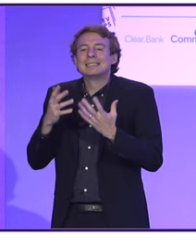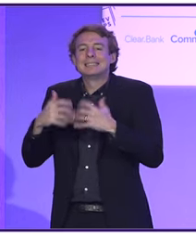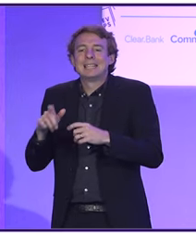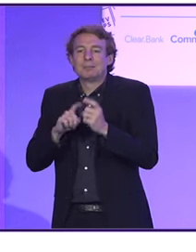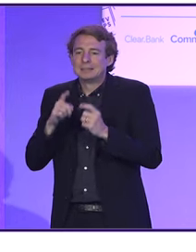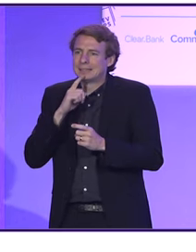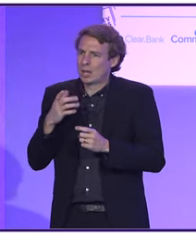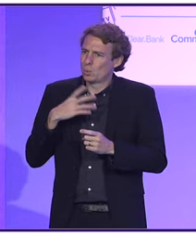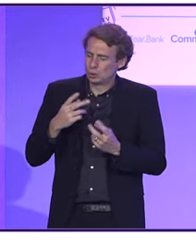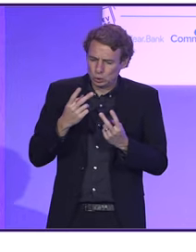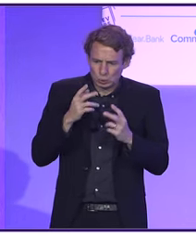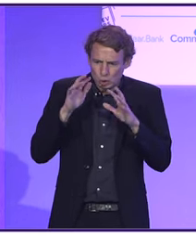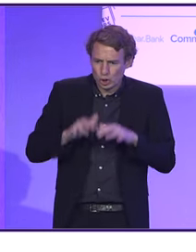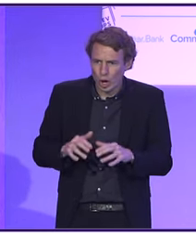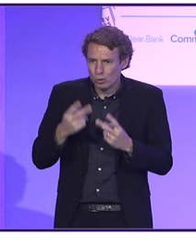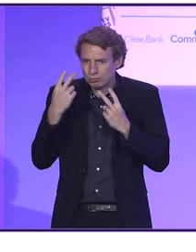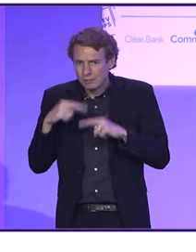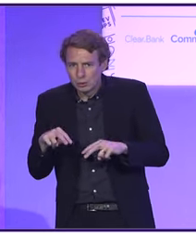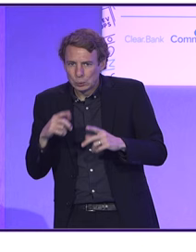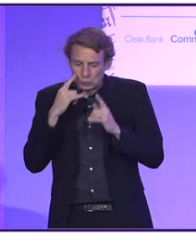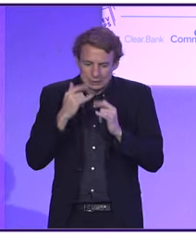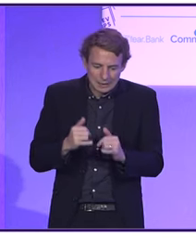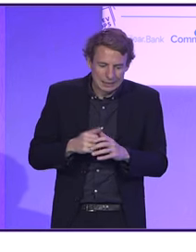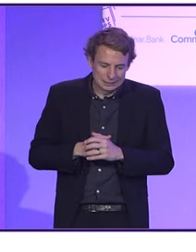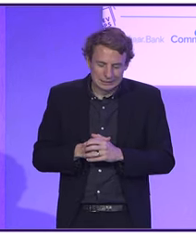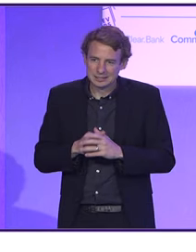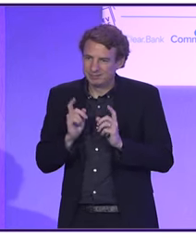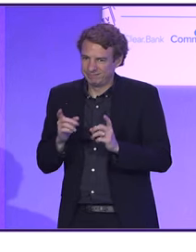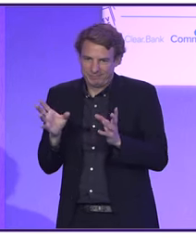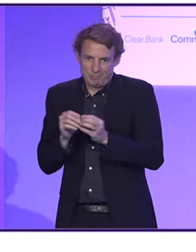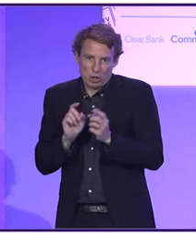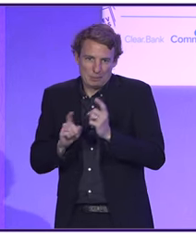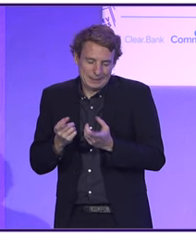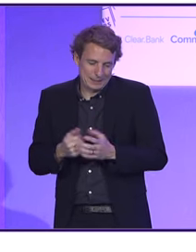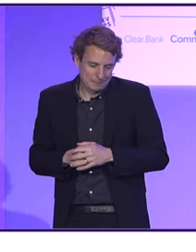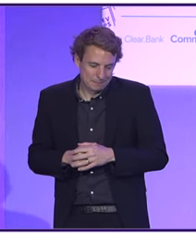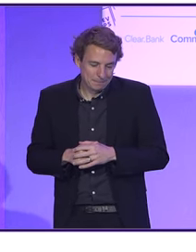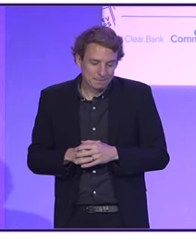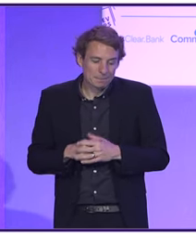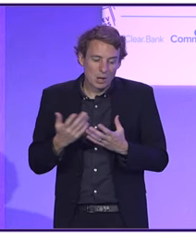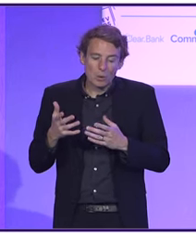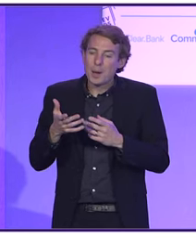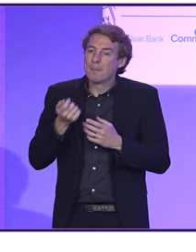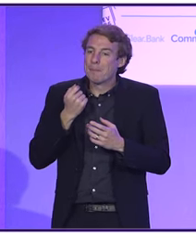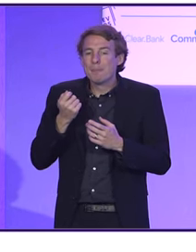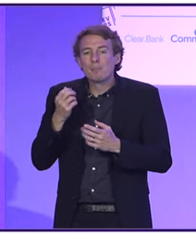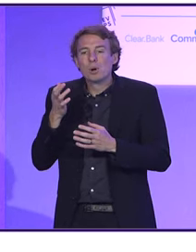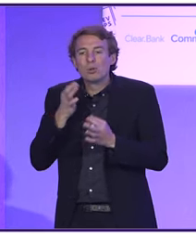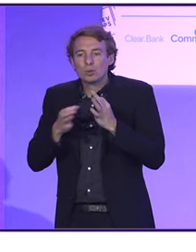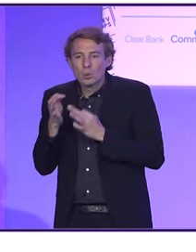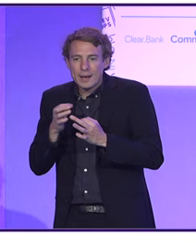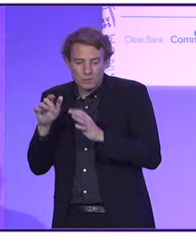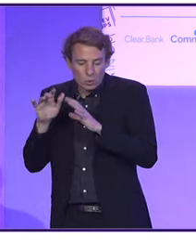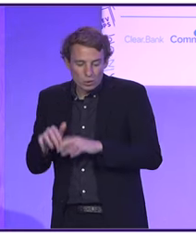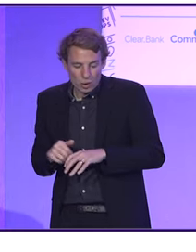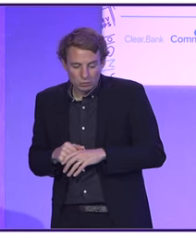merge, build, and test their code. Remember, 30-minute process. I said, why not just raise a pull request, review each other's code?